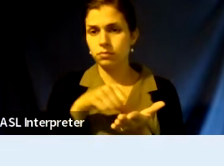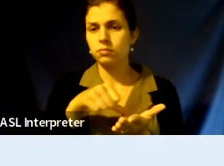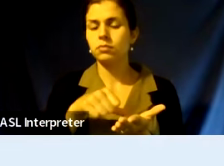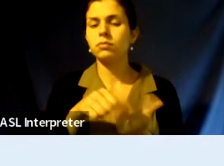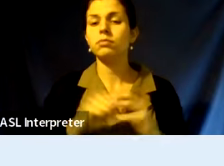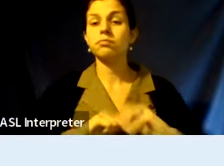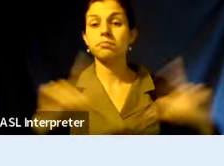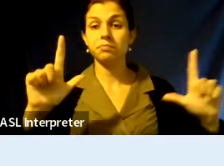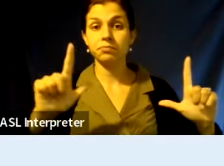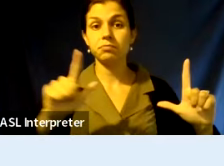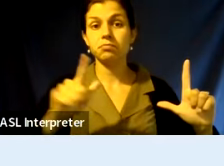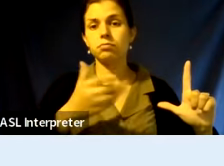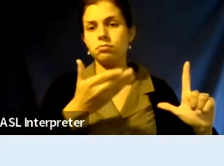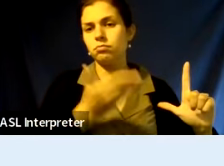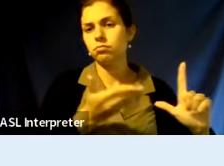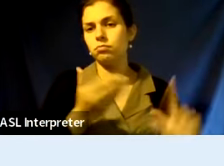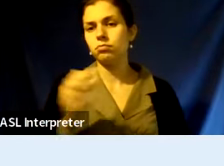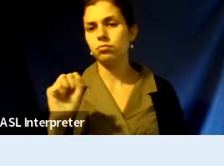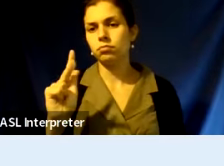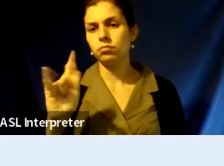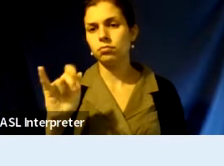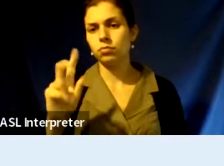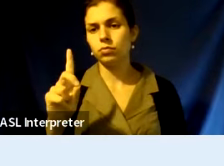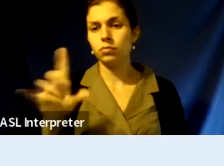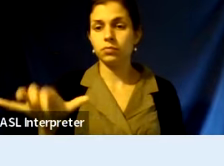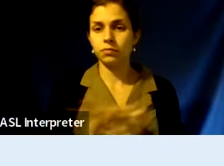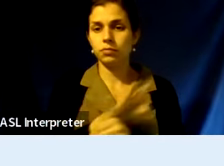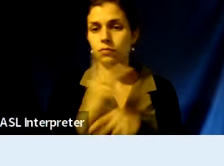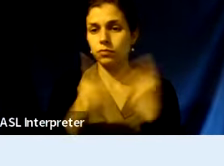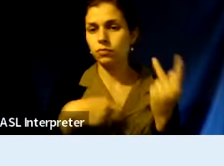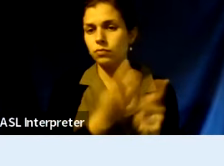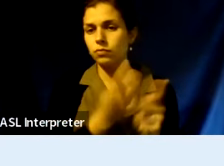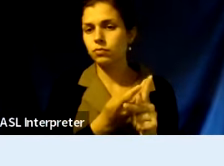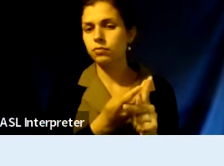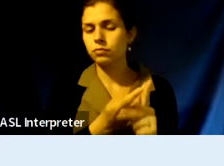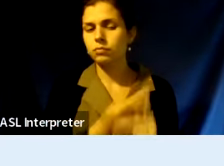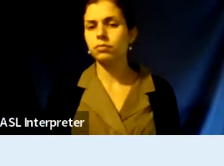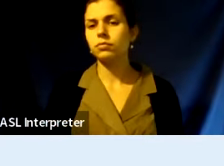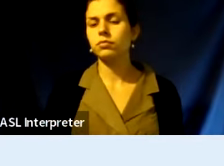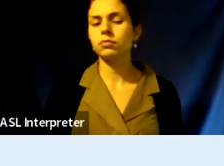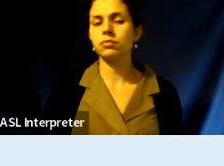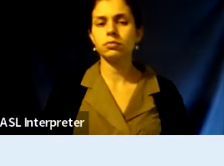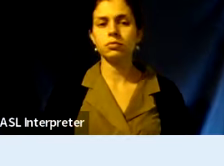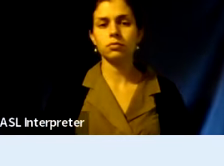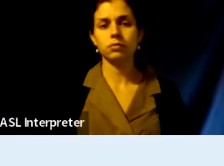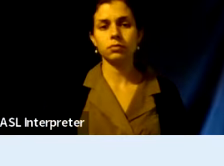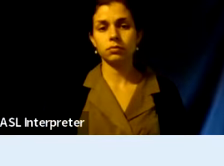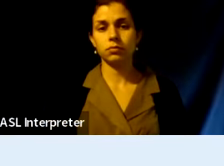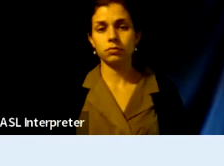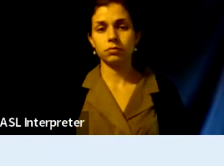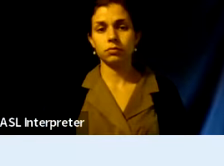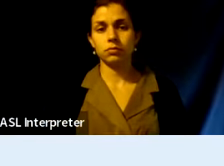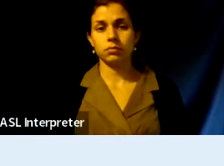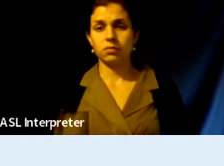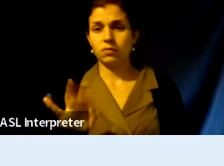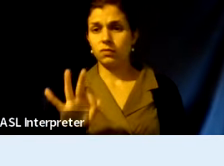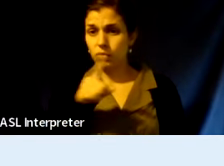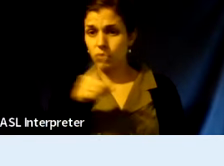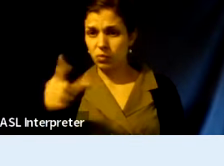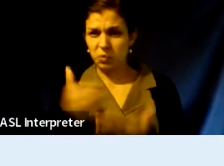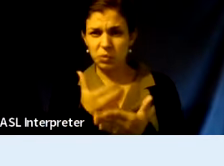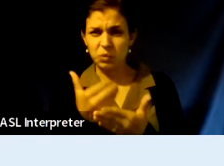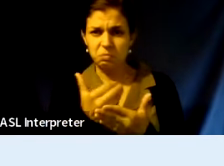up the full version of Skyward. And the reason I'm bringing you here is if you're new to Skyward, you'll want to set